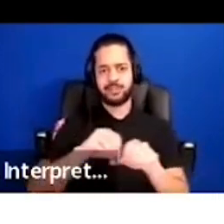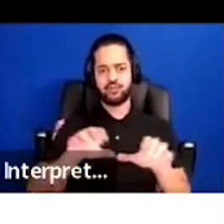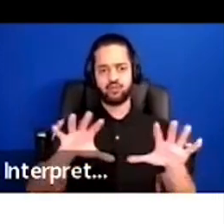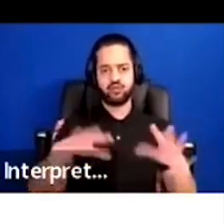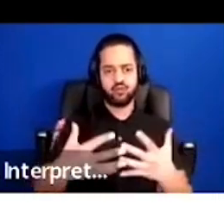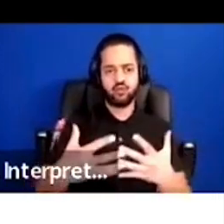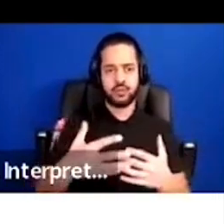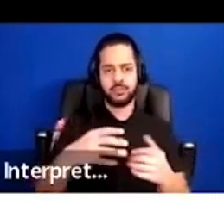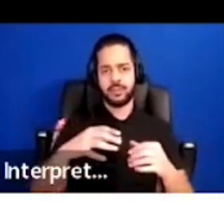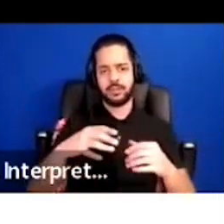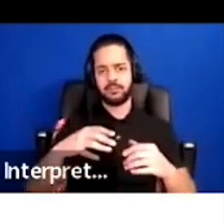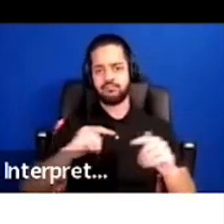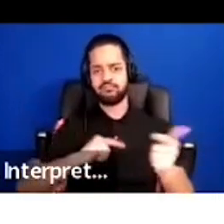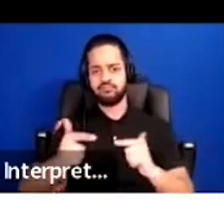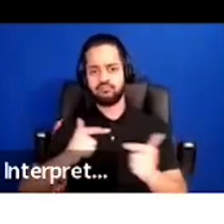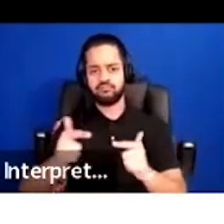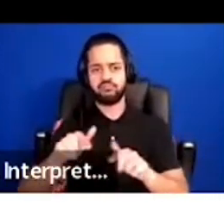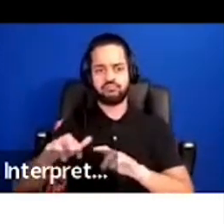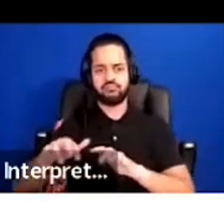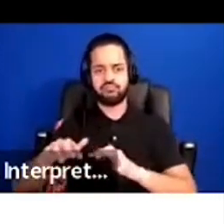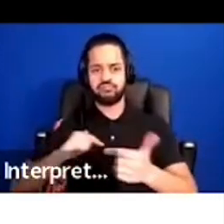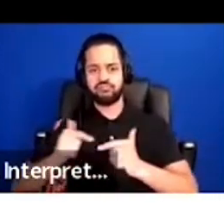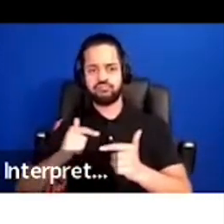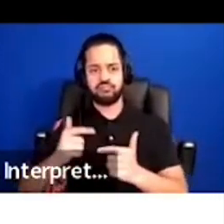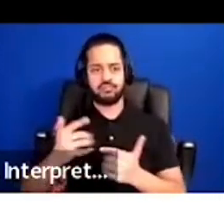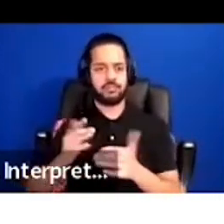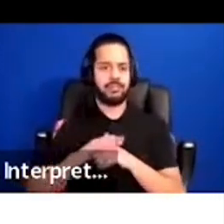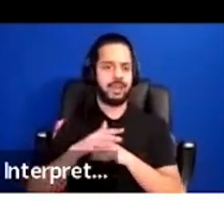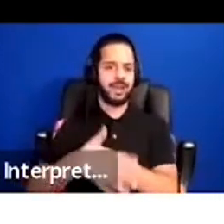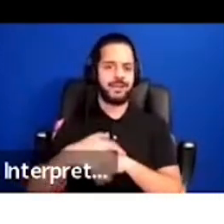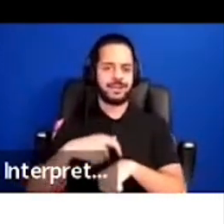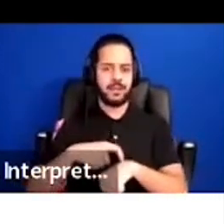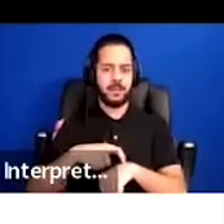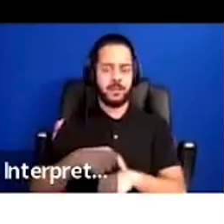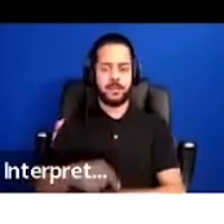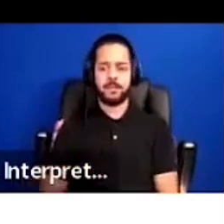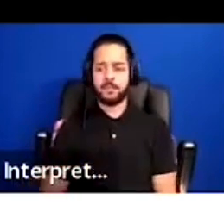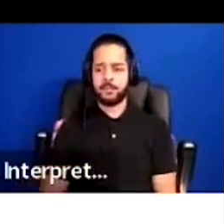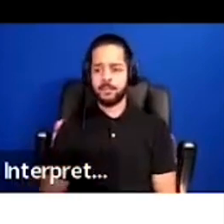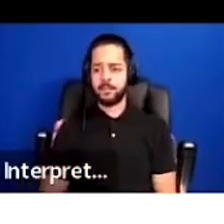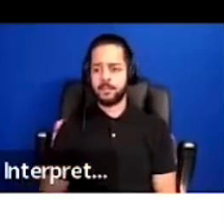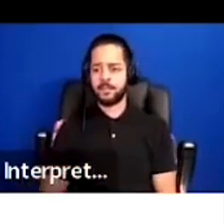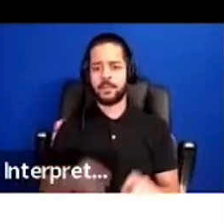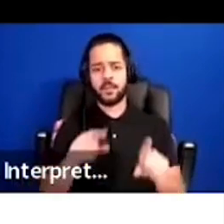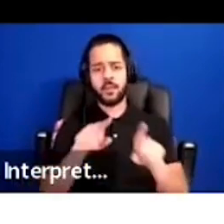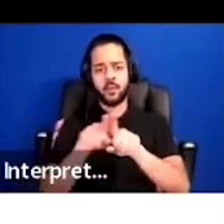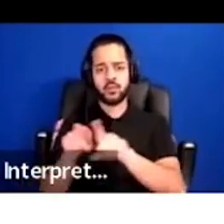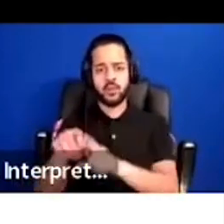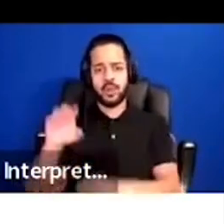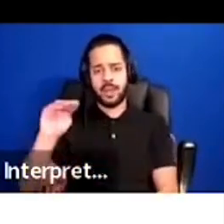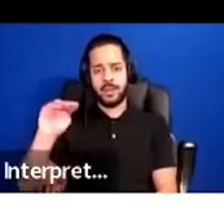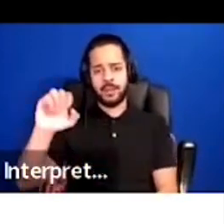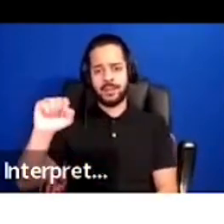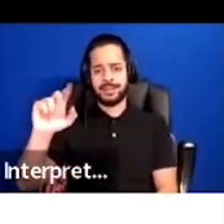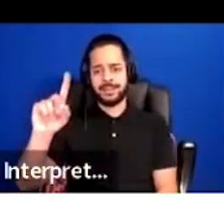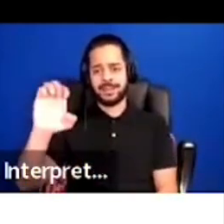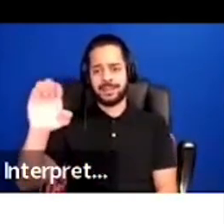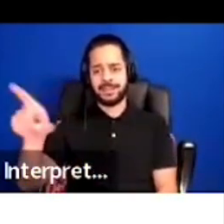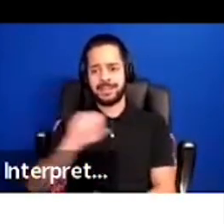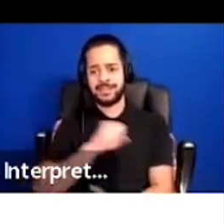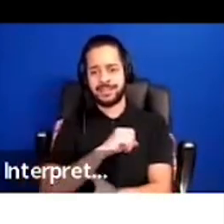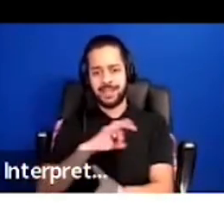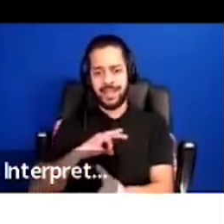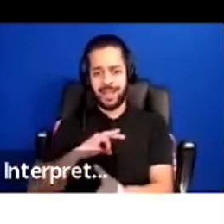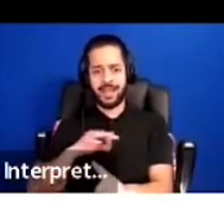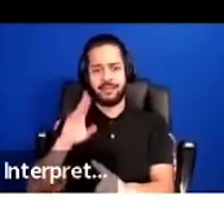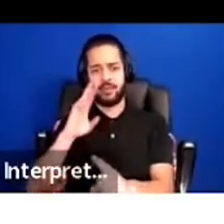so definitely plenty of time to talk. We're going to have an MSDE staff member there as a note